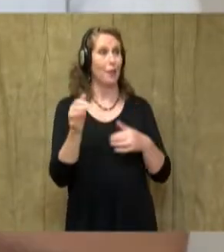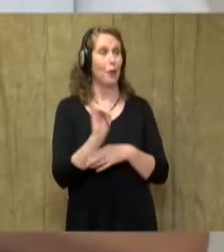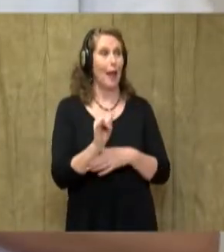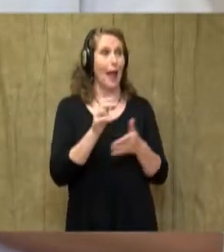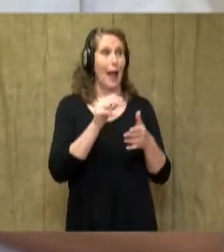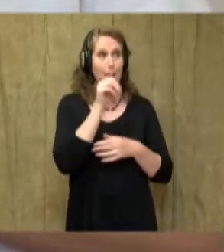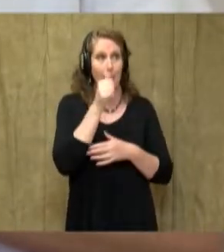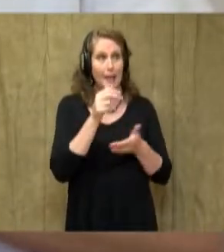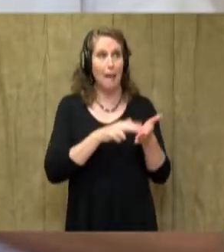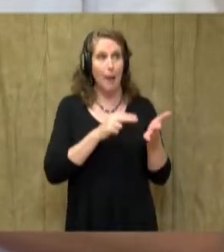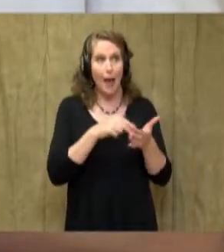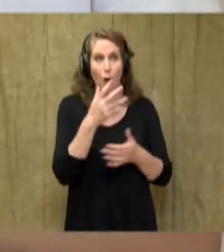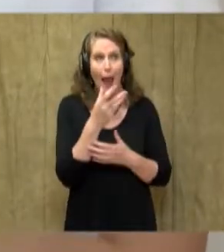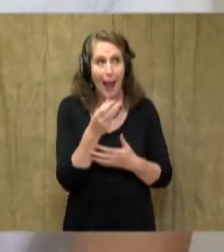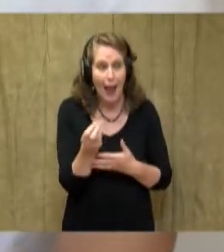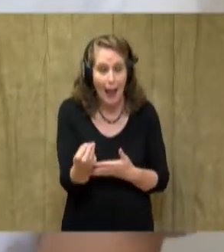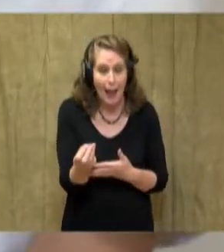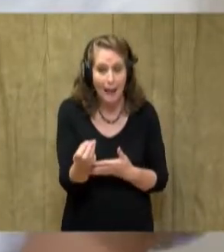butter and